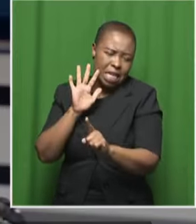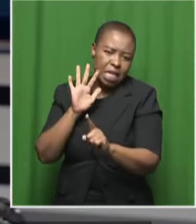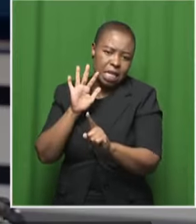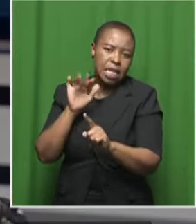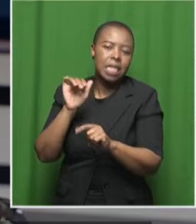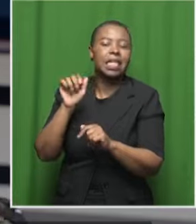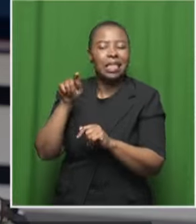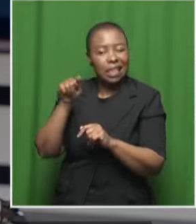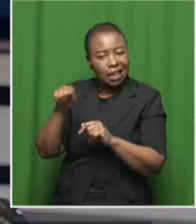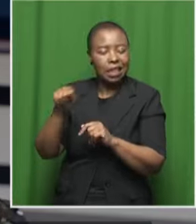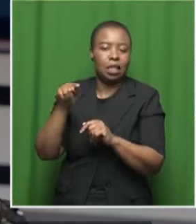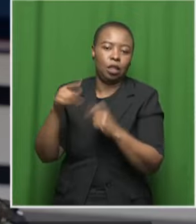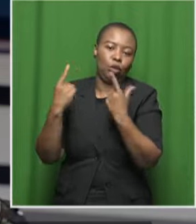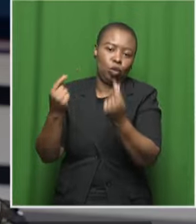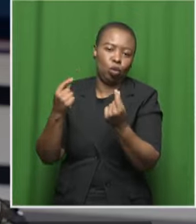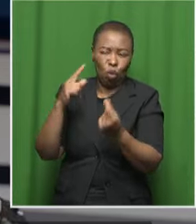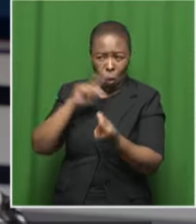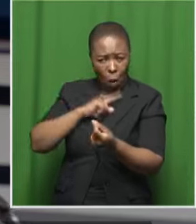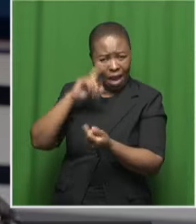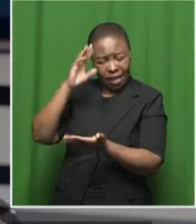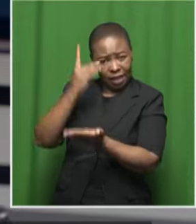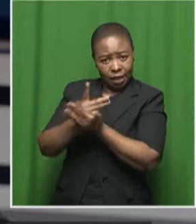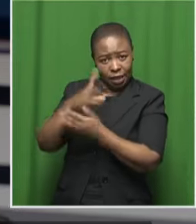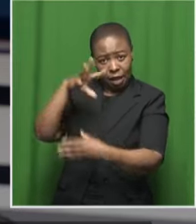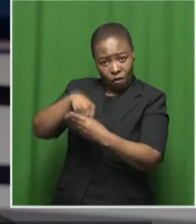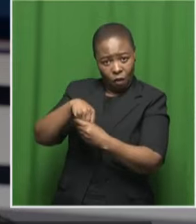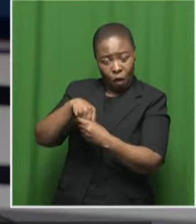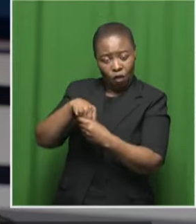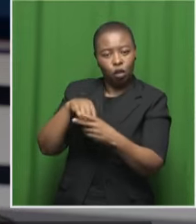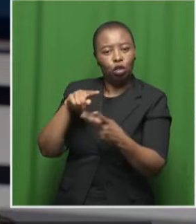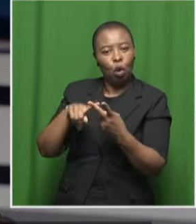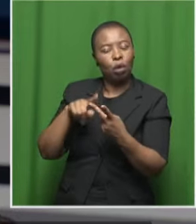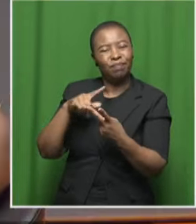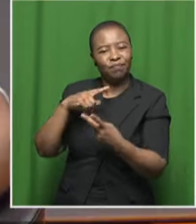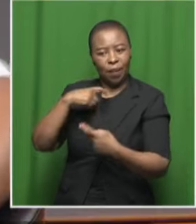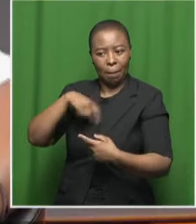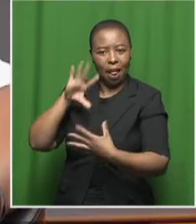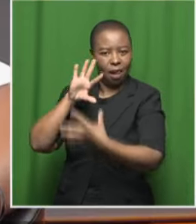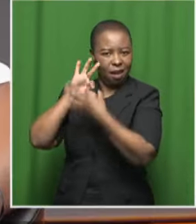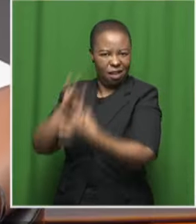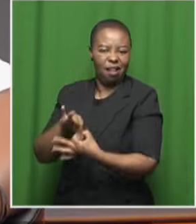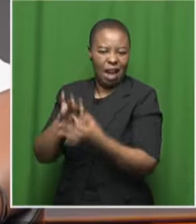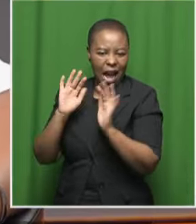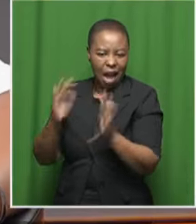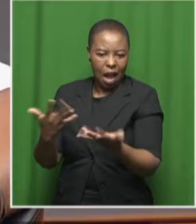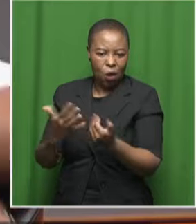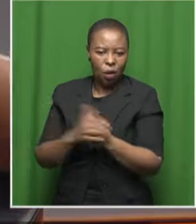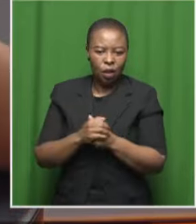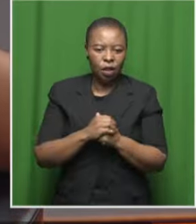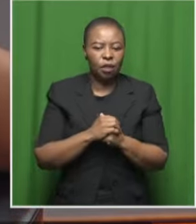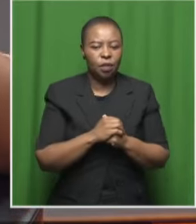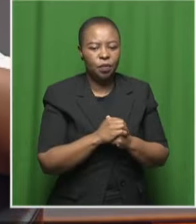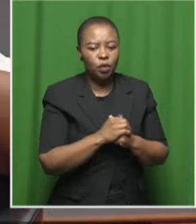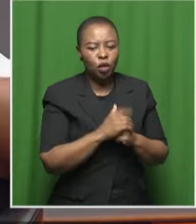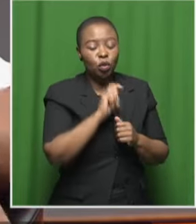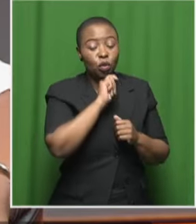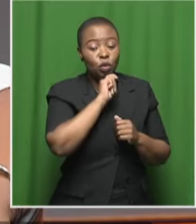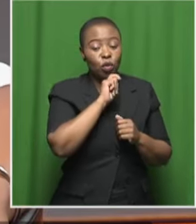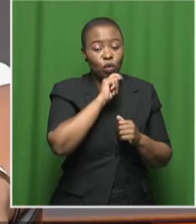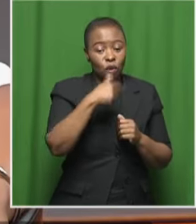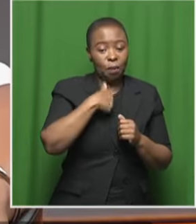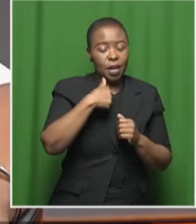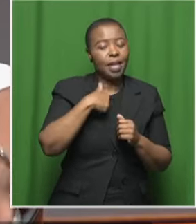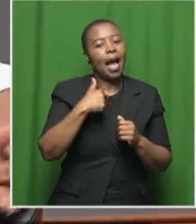your impactfulness on that front. Why the decision to get involved and how personal has it been for you? Honestly, I like being part